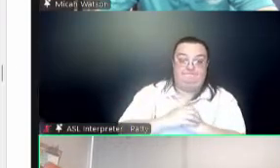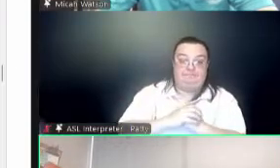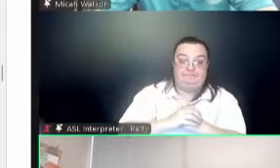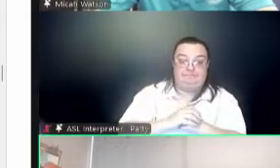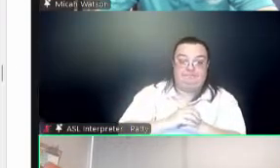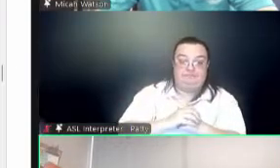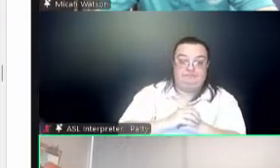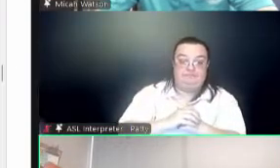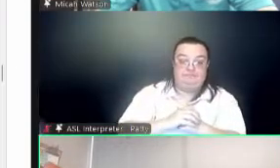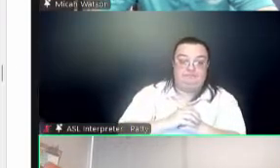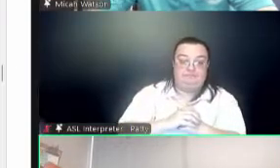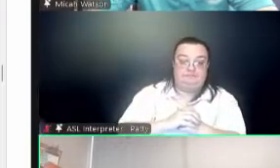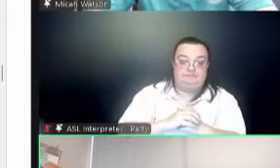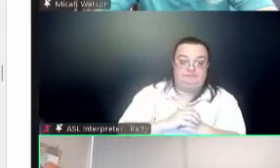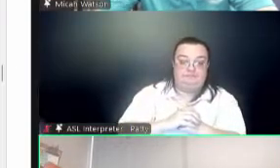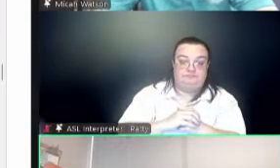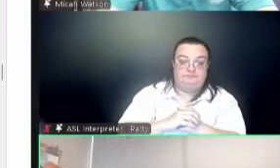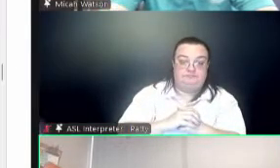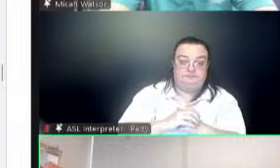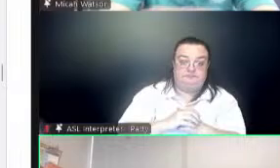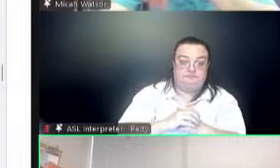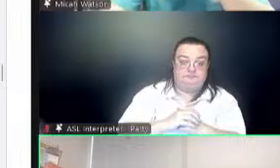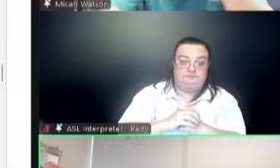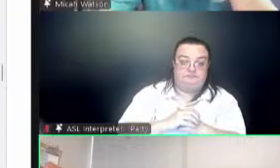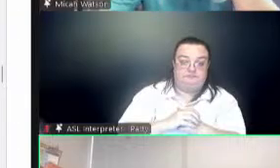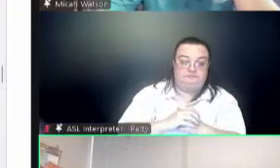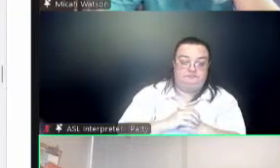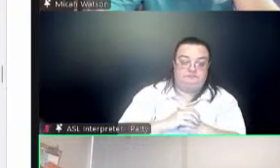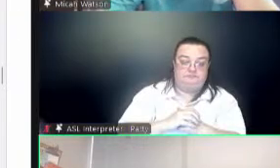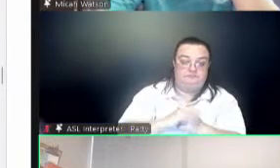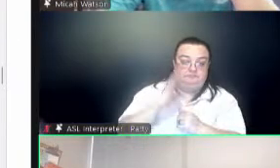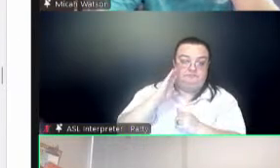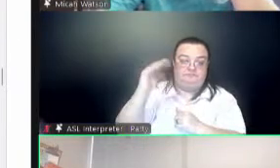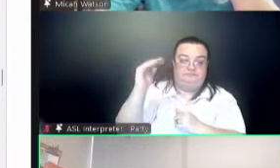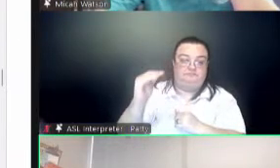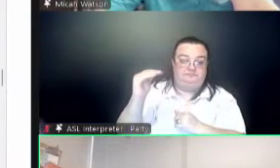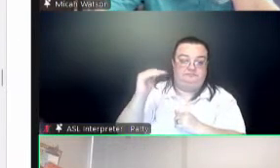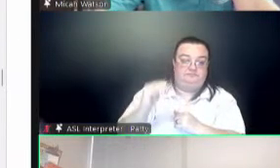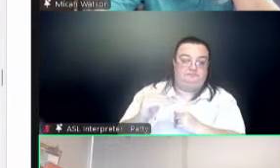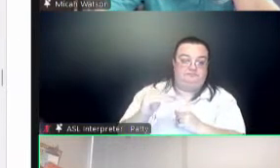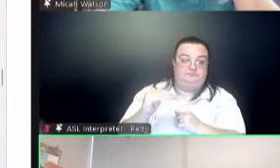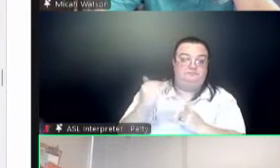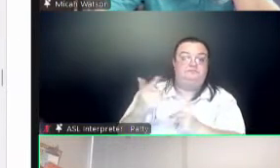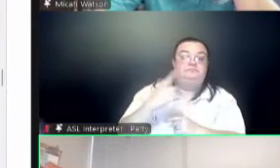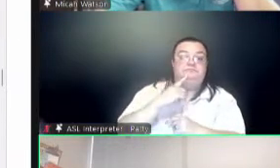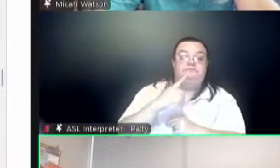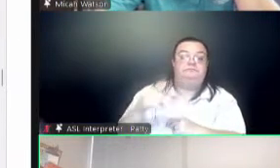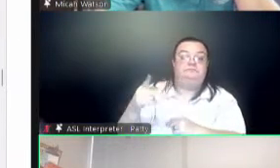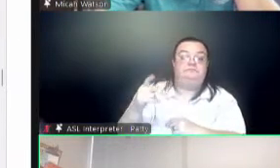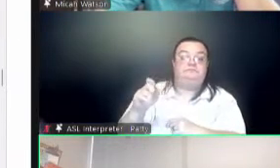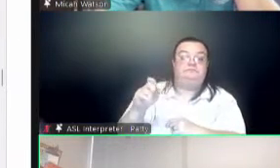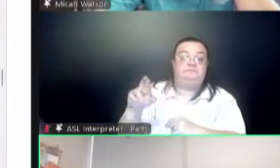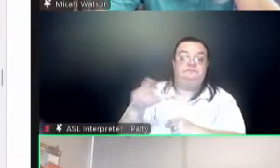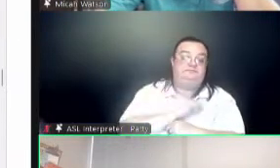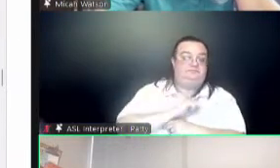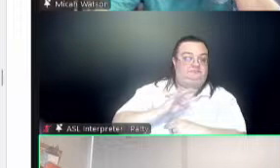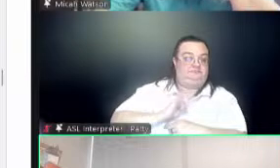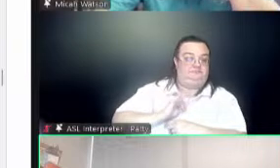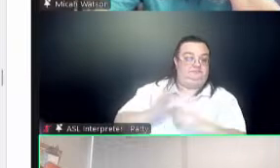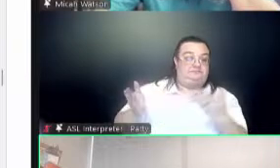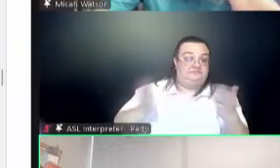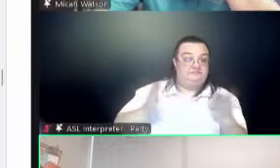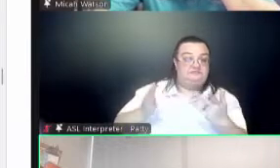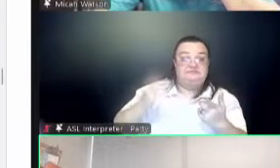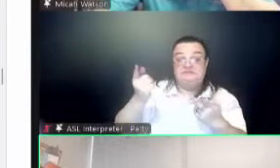We will go down the list. So I think that in personnel services, let me know if you have